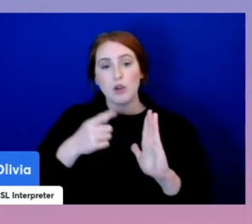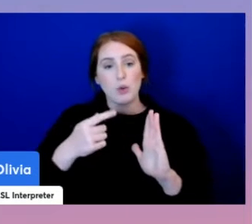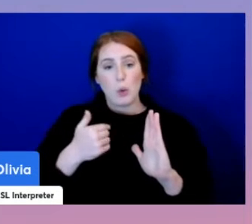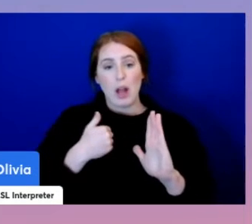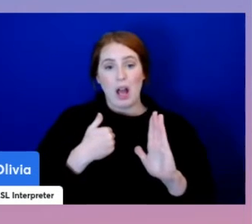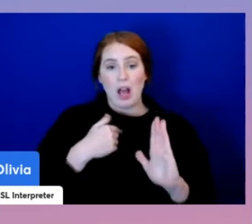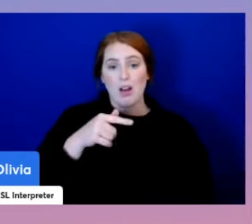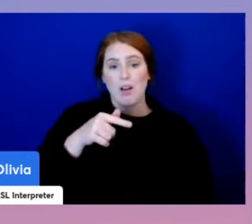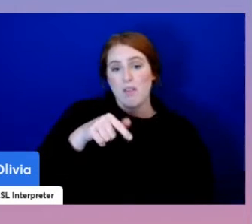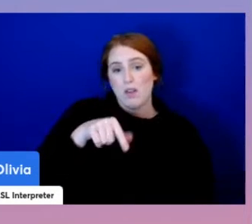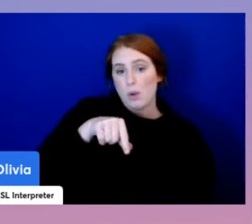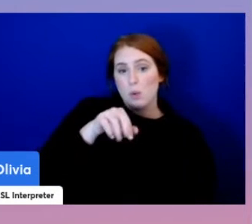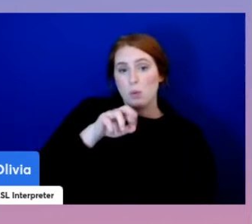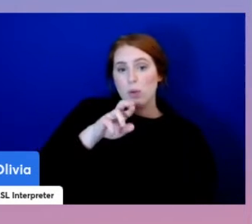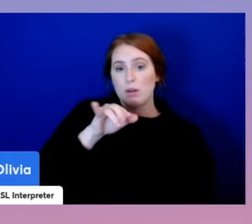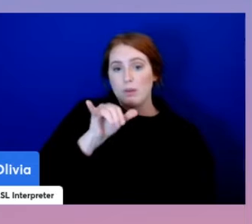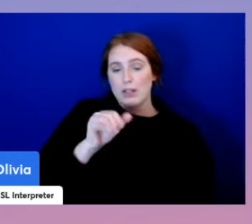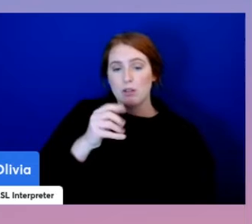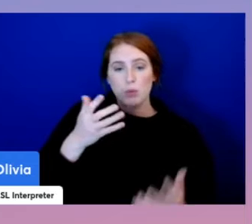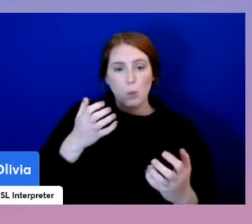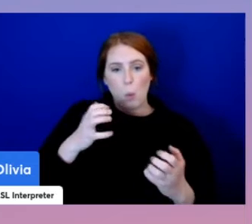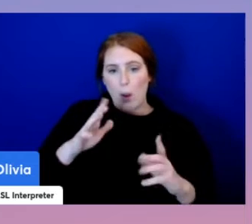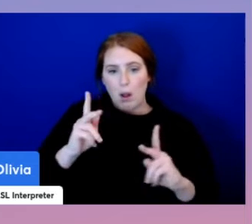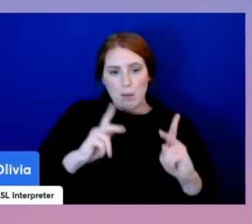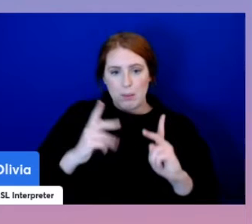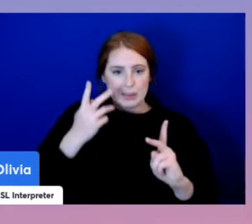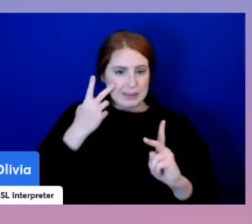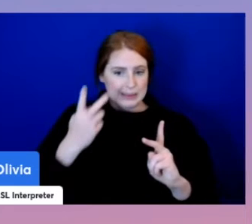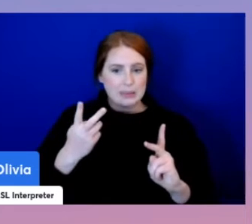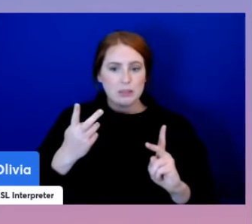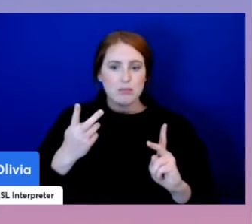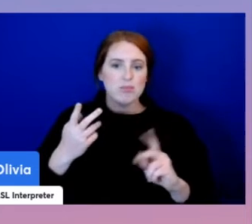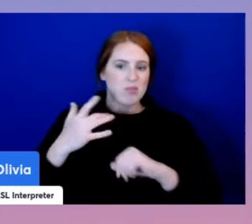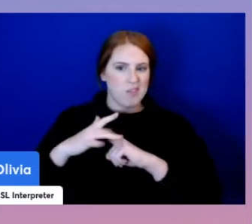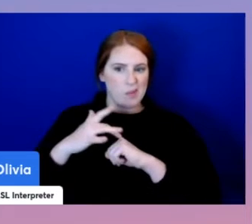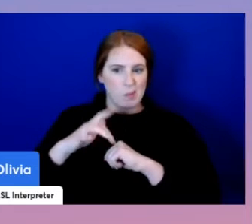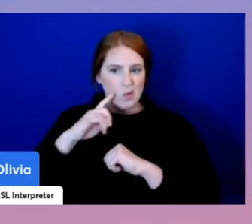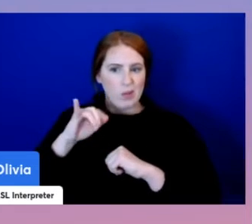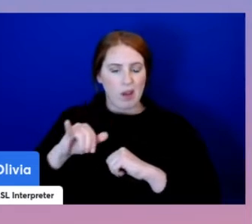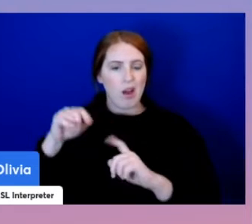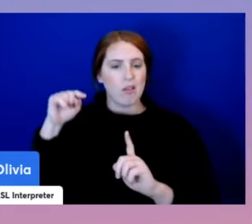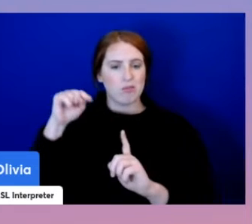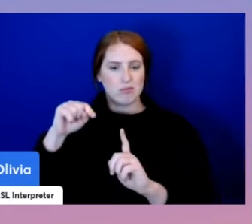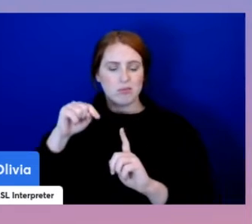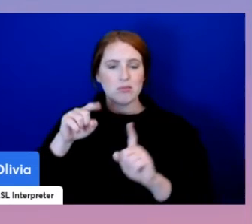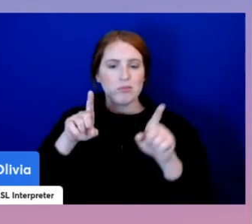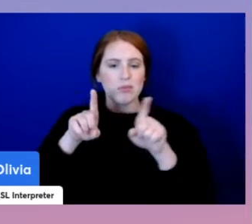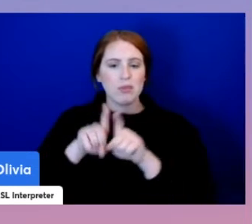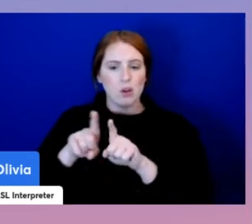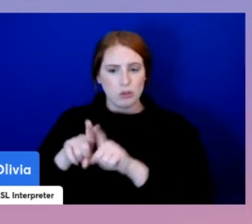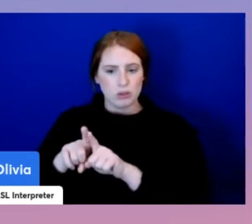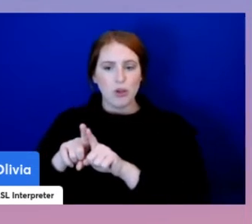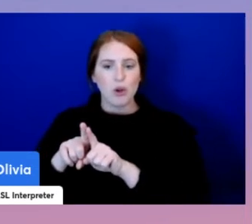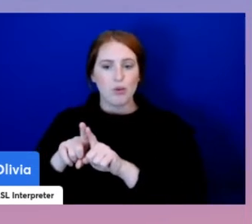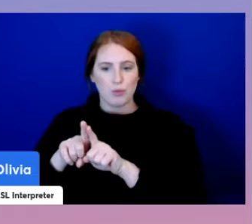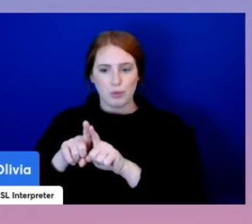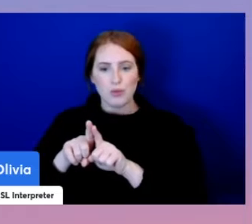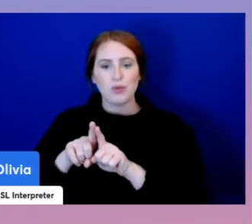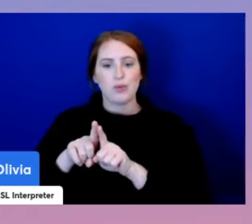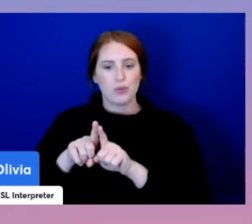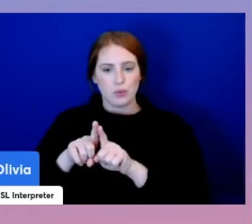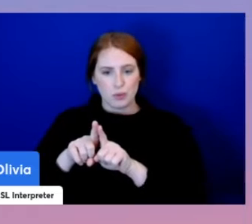some attribute that encrypt. So we have a demo for that. And also you can